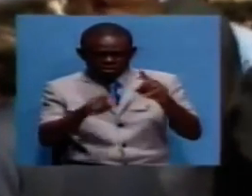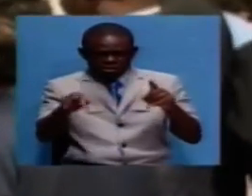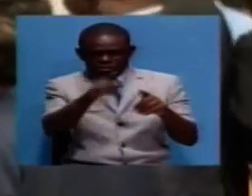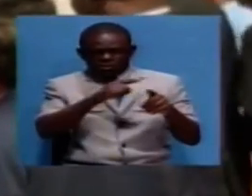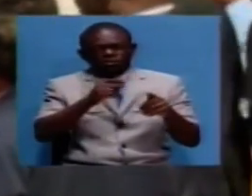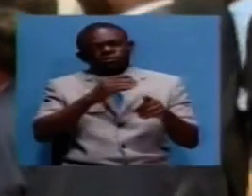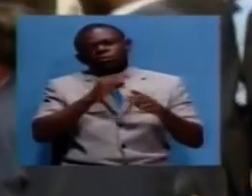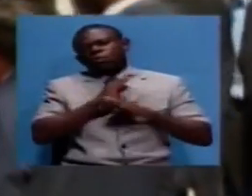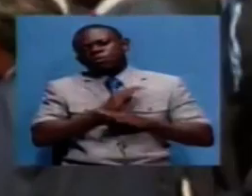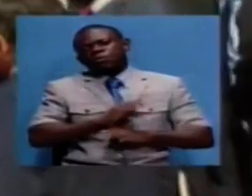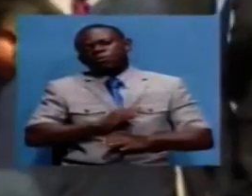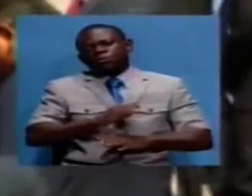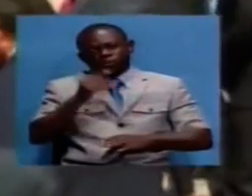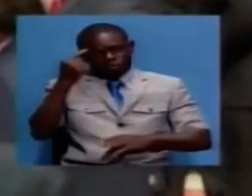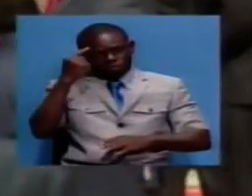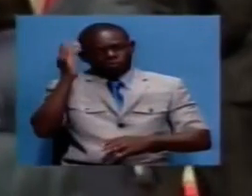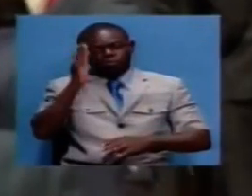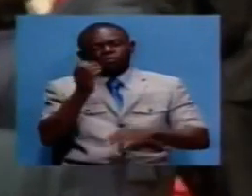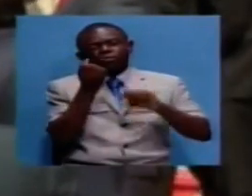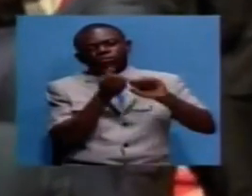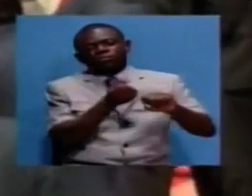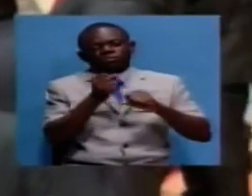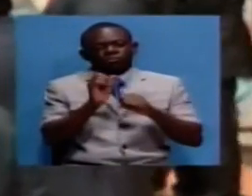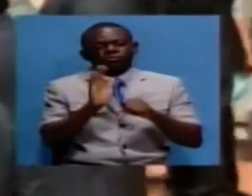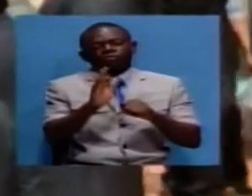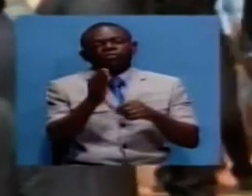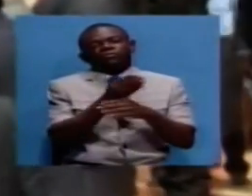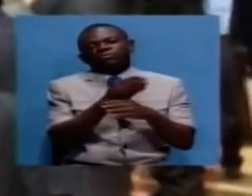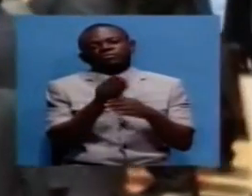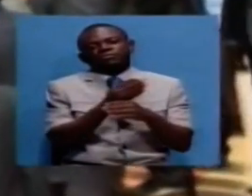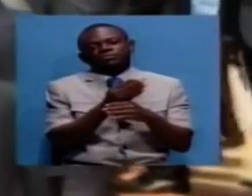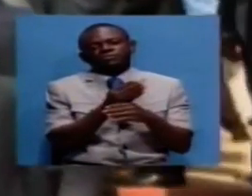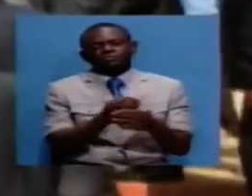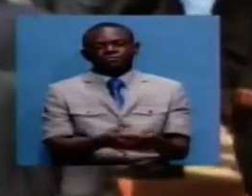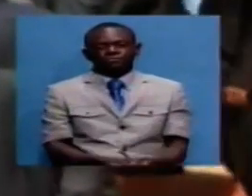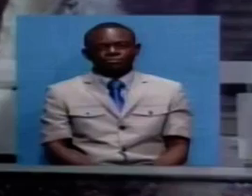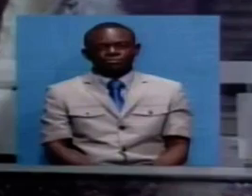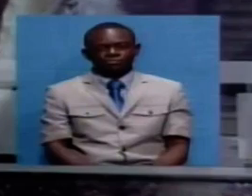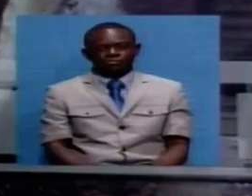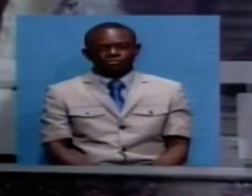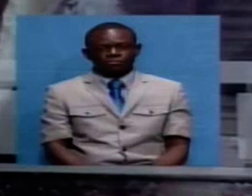and investments. Mwilan Sofu, TVT News in Lusaka.